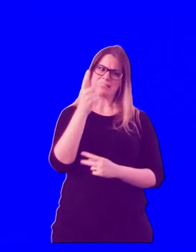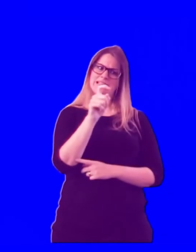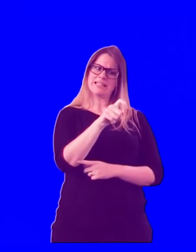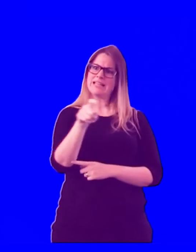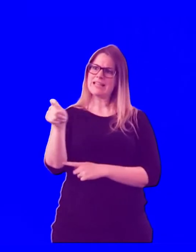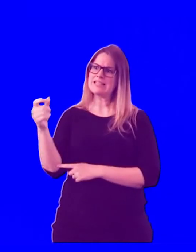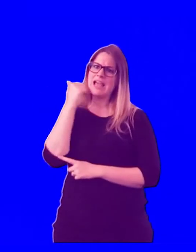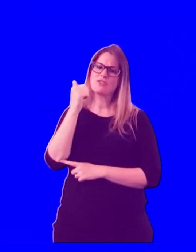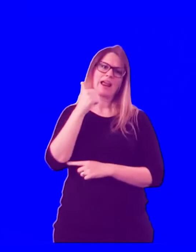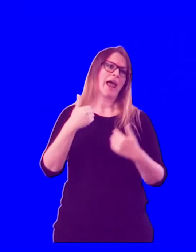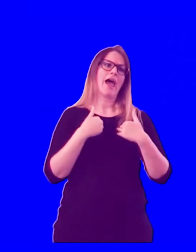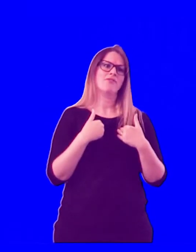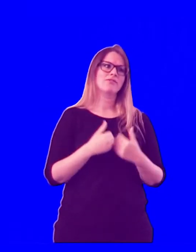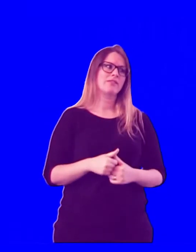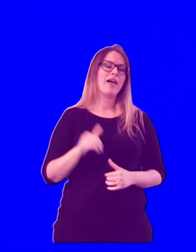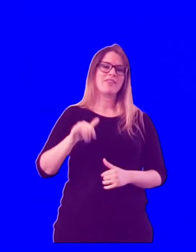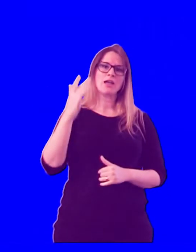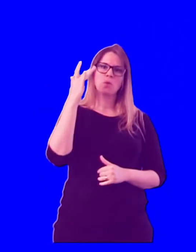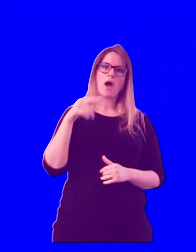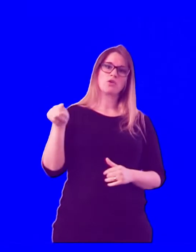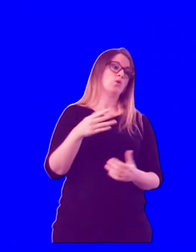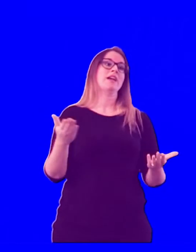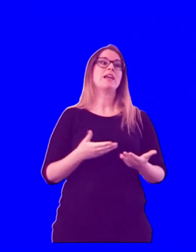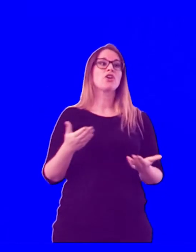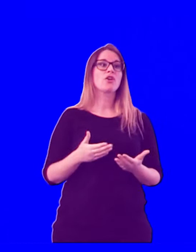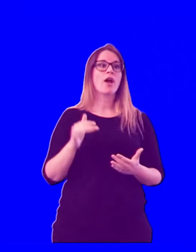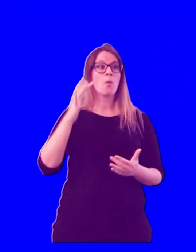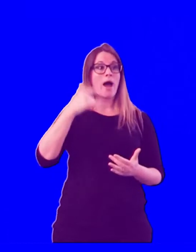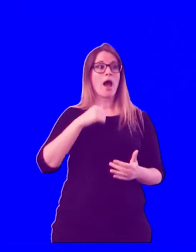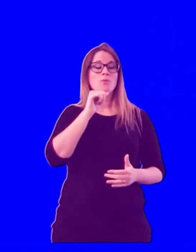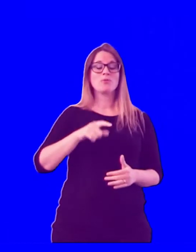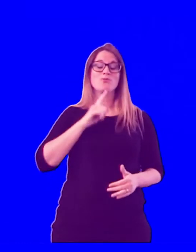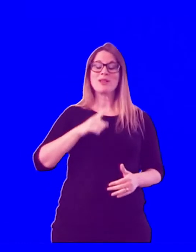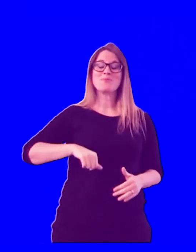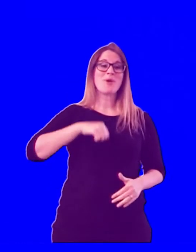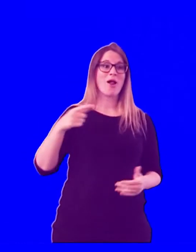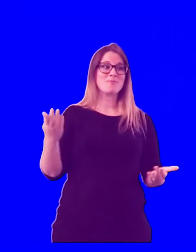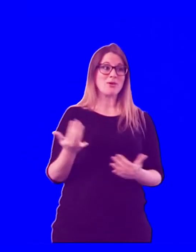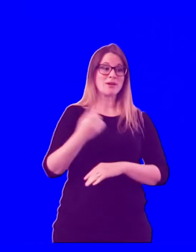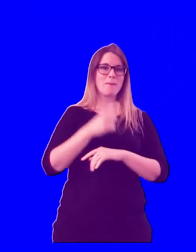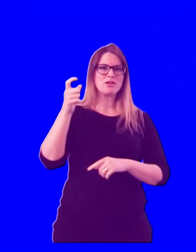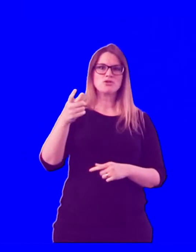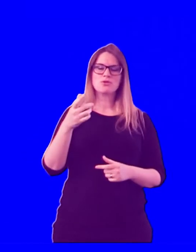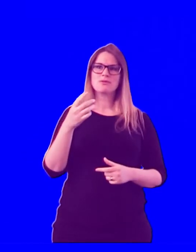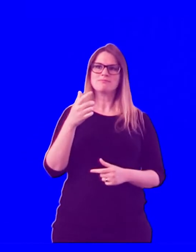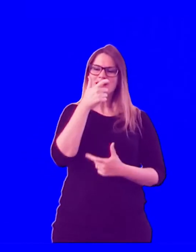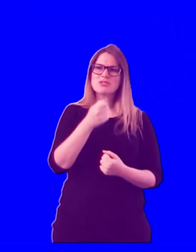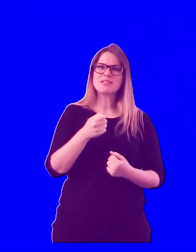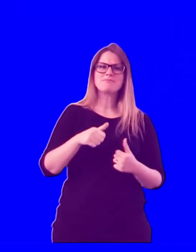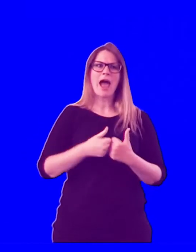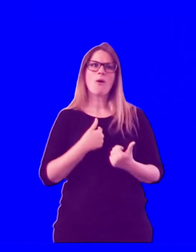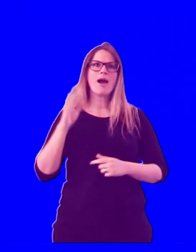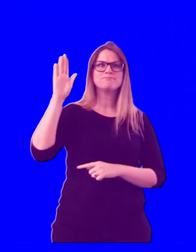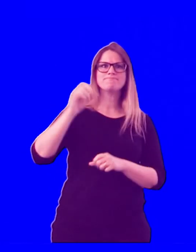needs are happening more and more every day. And that's really why you sit here, and that's why I'm so proud of you for being here today, because you took an interest. You took it, hey,